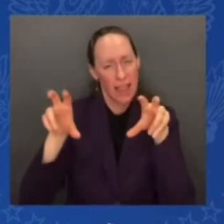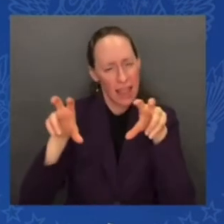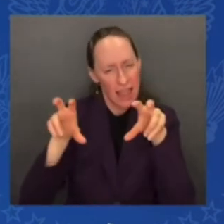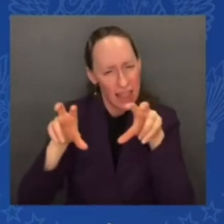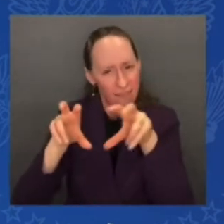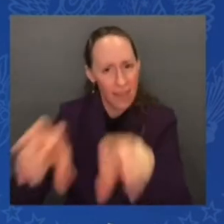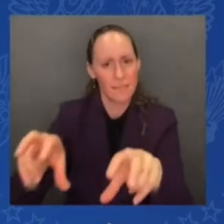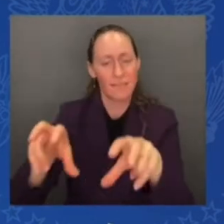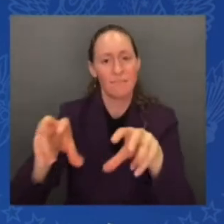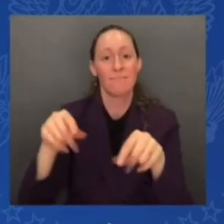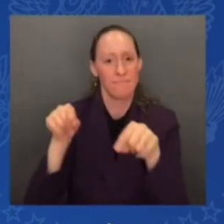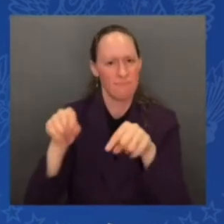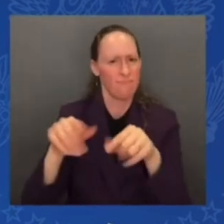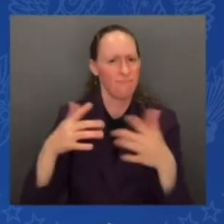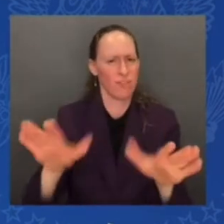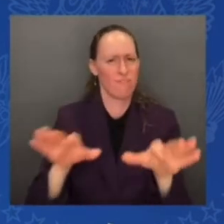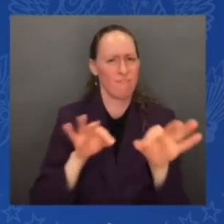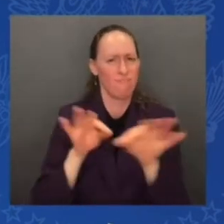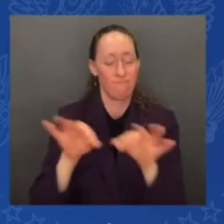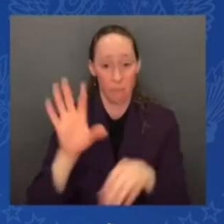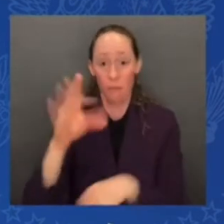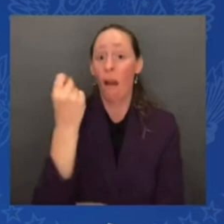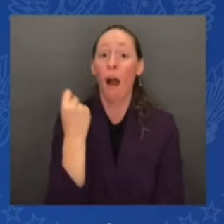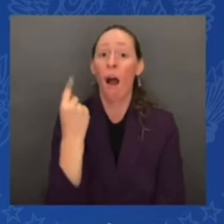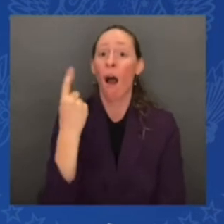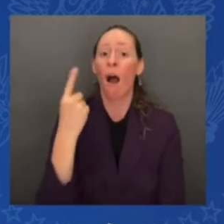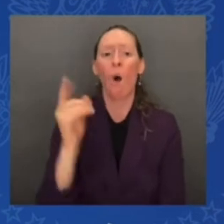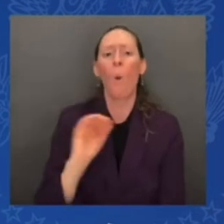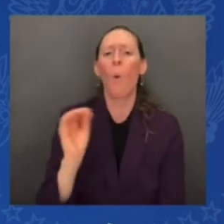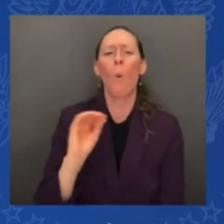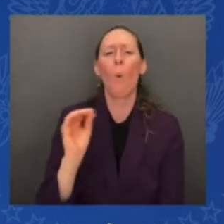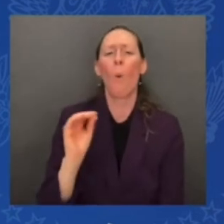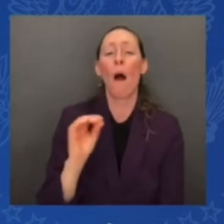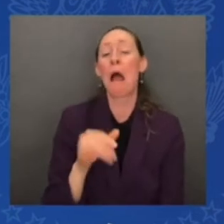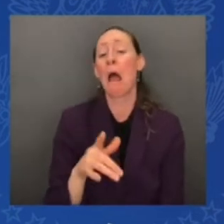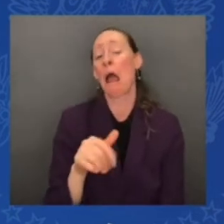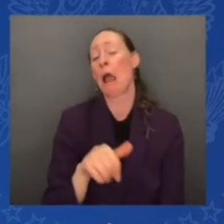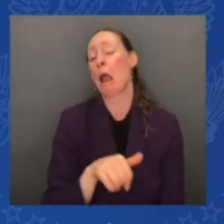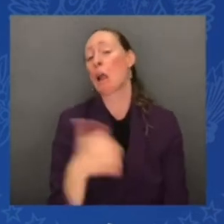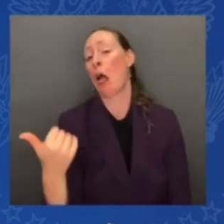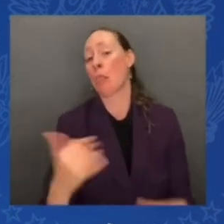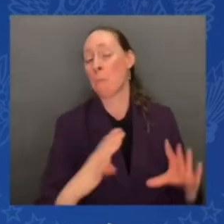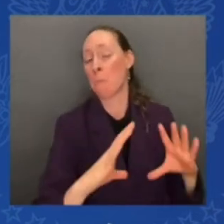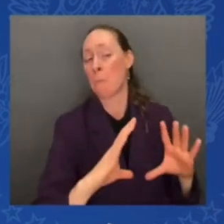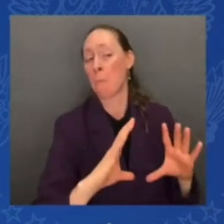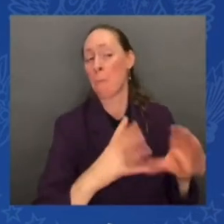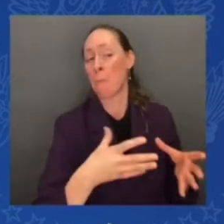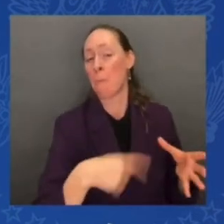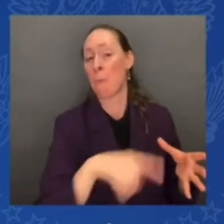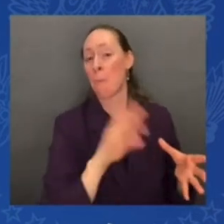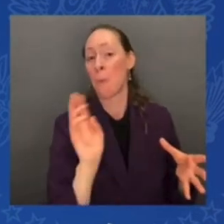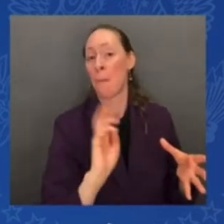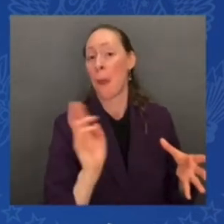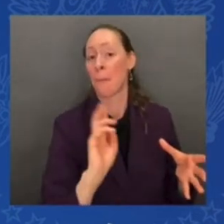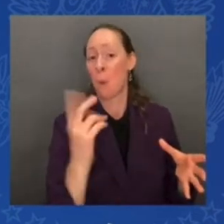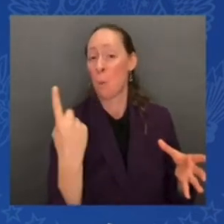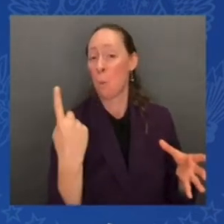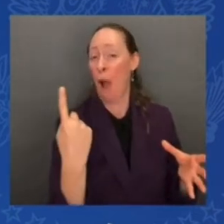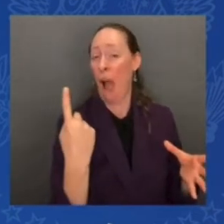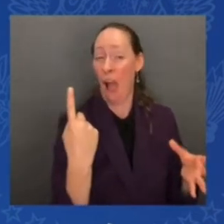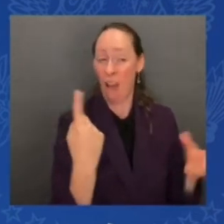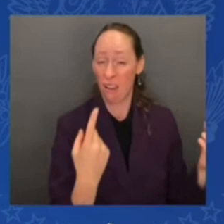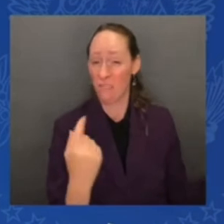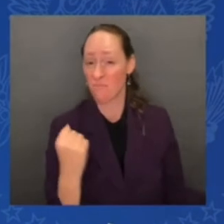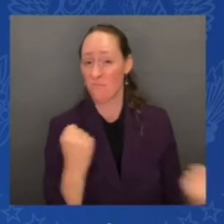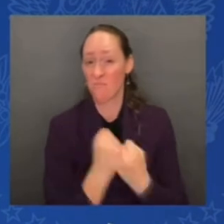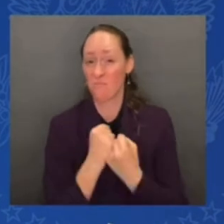it on the other team. Since I signed that law, building the law, ARCOSA has received